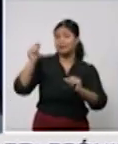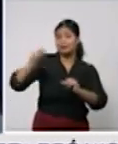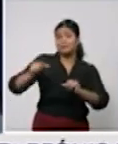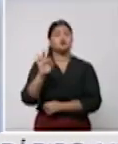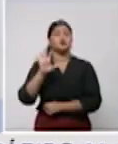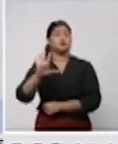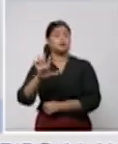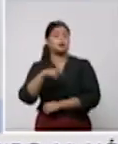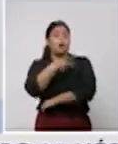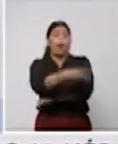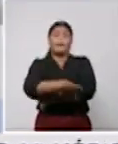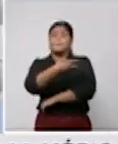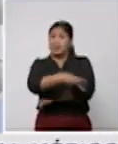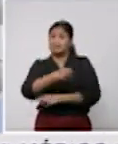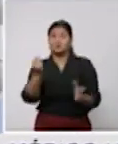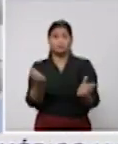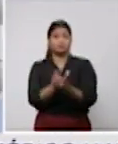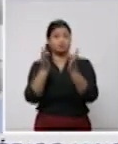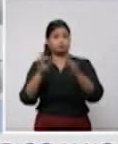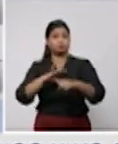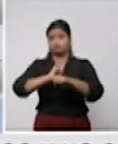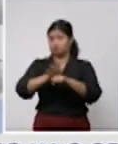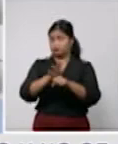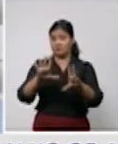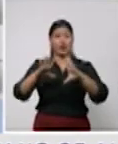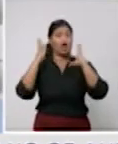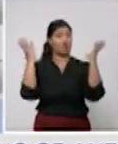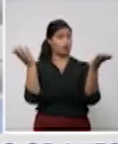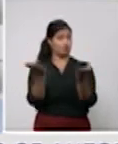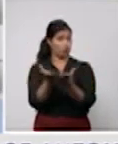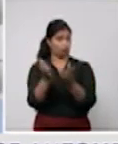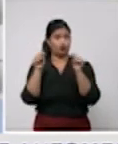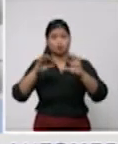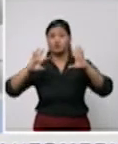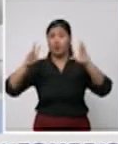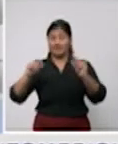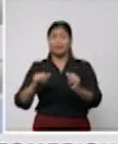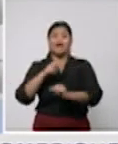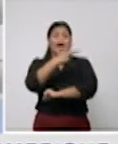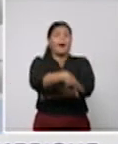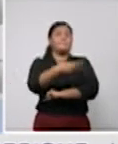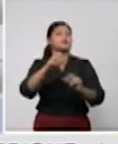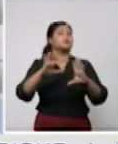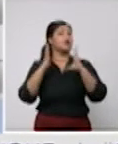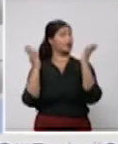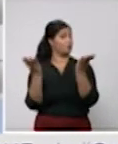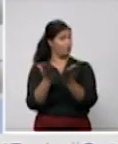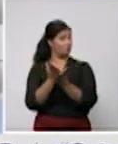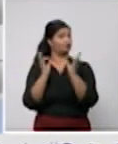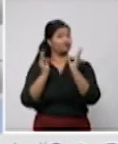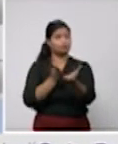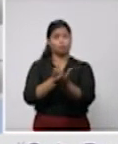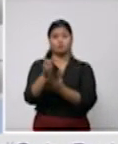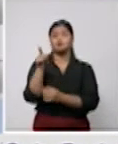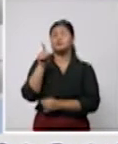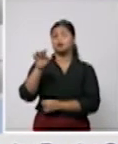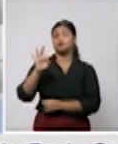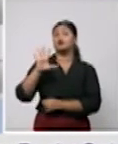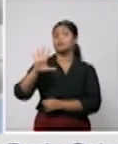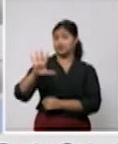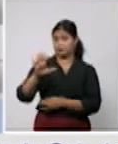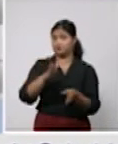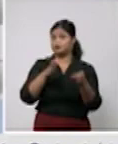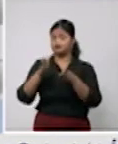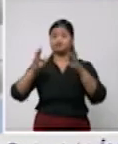worldwide. Now we're going to turn our attention to the world. As of yesterday,